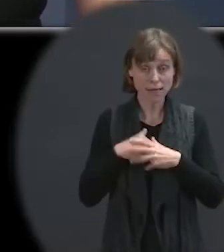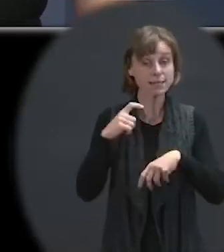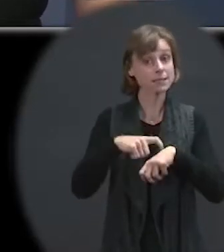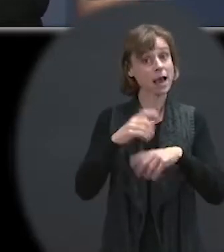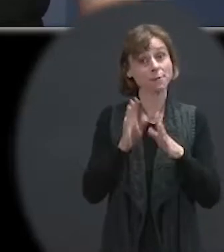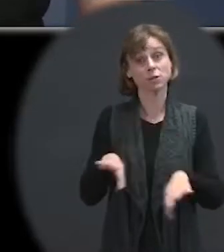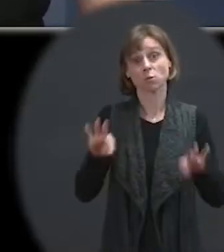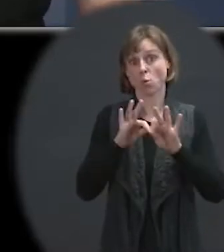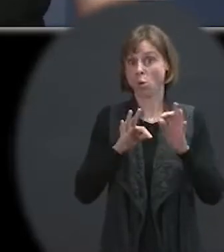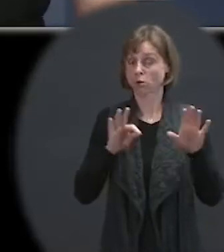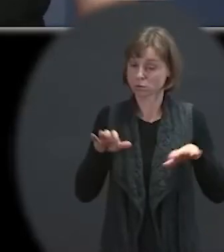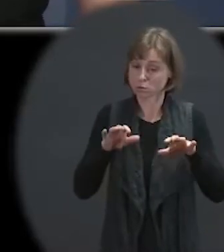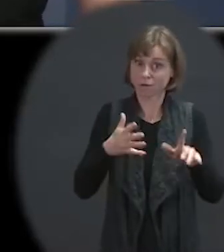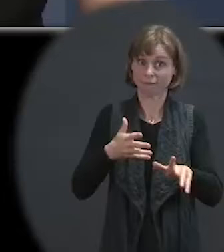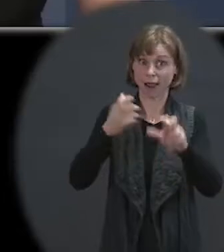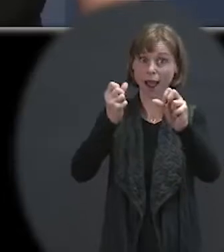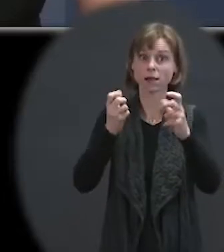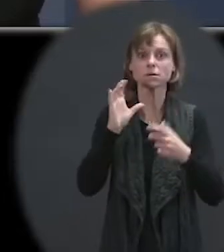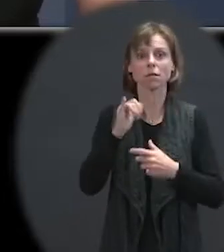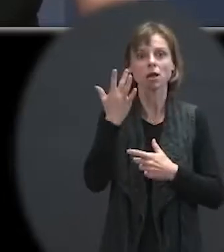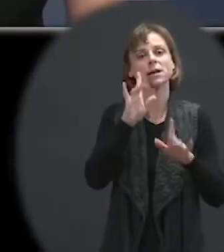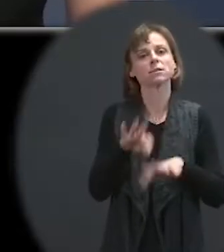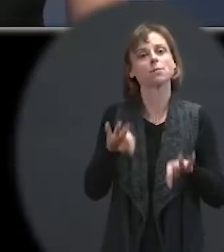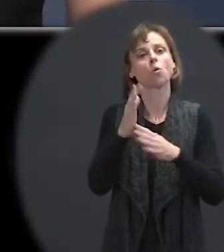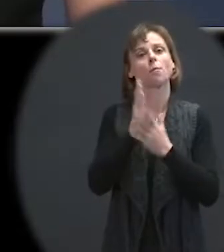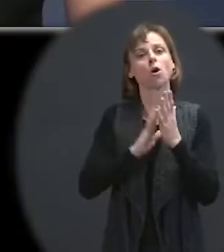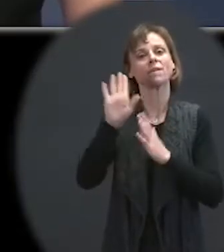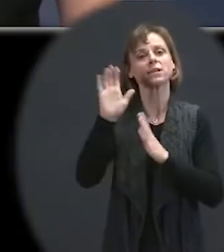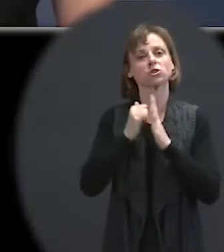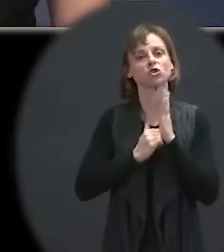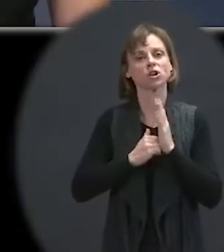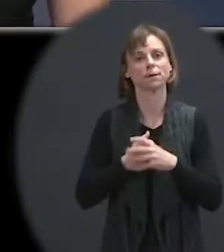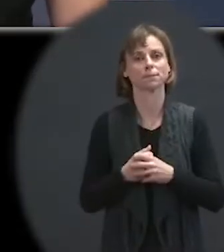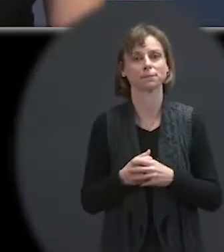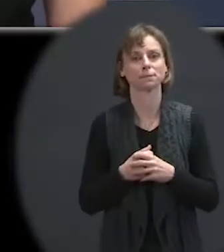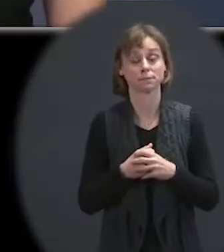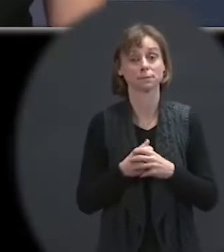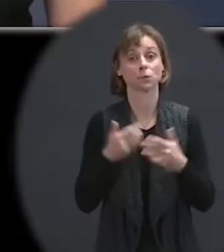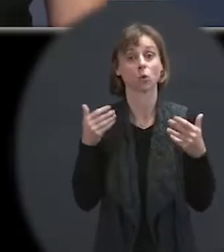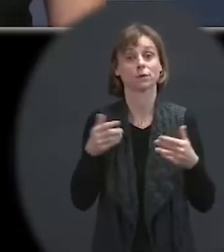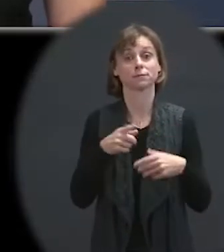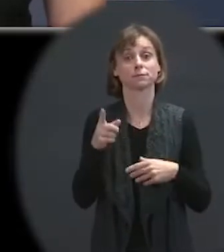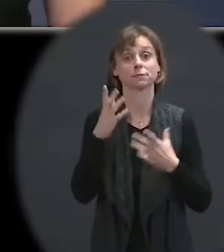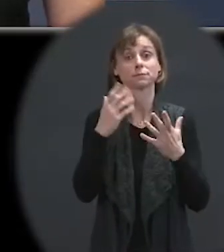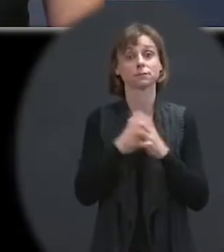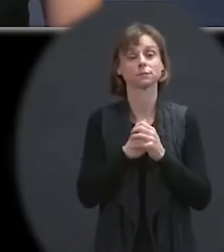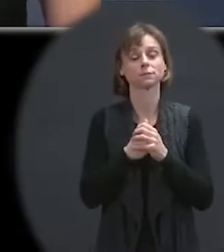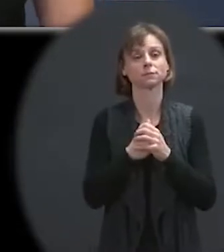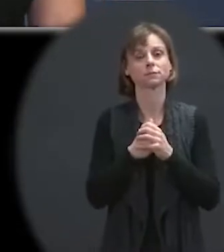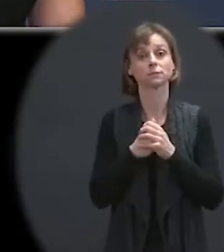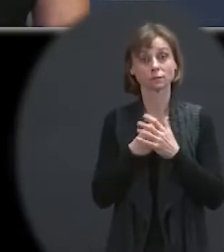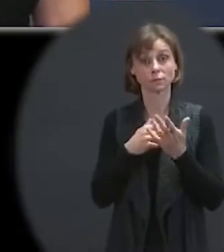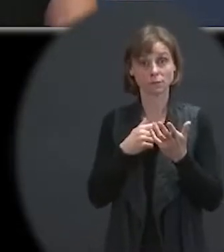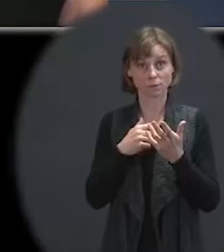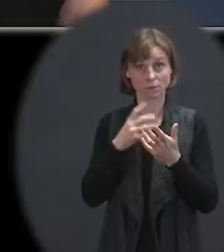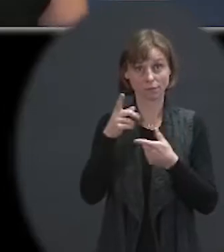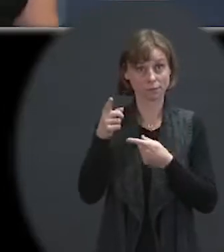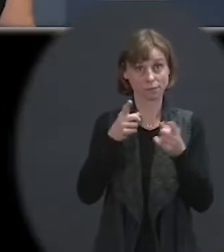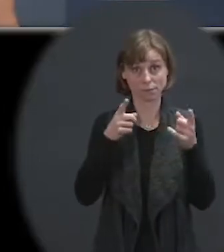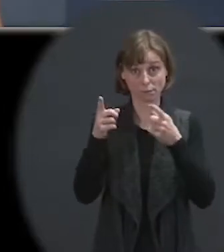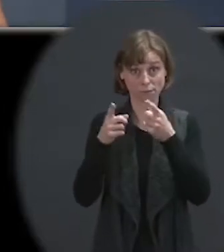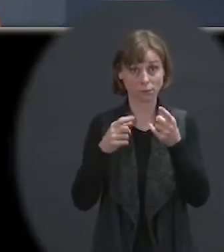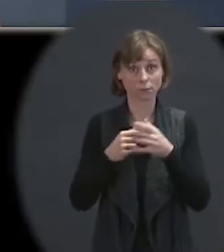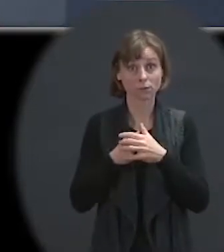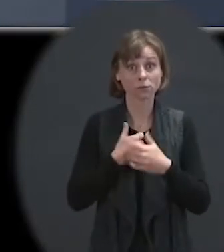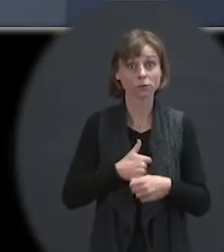quickly, and that's why climate is a key part of his agenda. I have follow-ups on immigration, but I know Caitlin's. Oh, sorry. Go ahead, Caitlin.